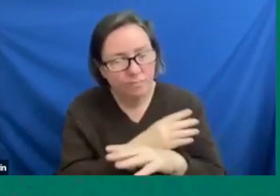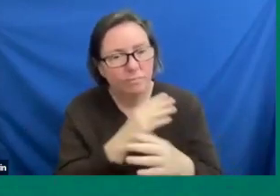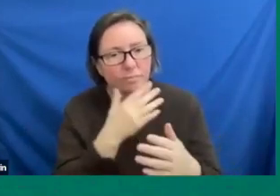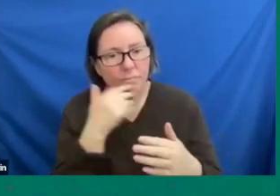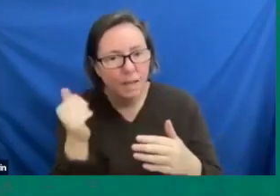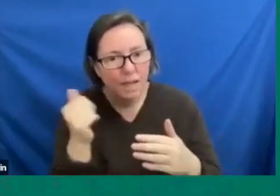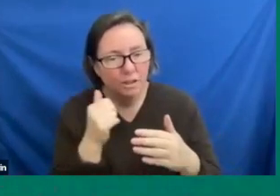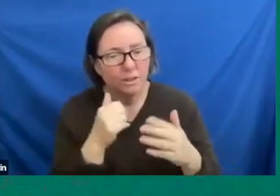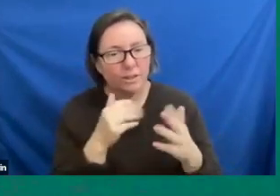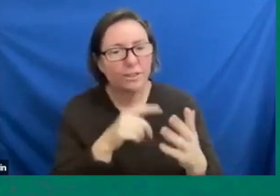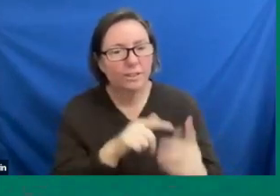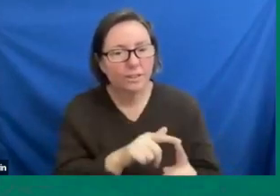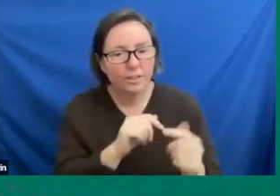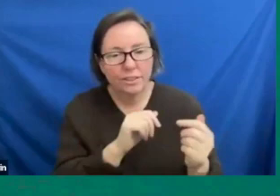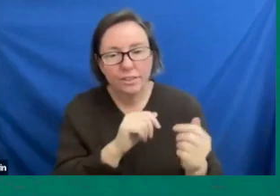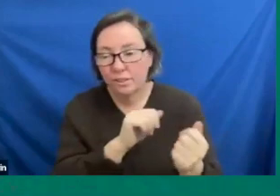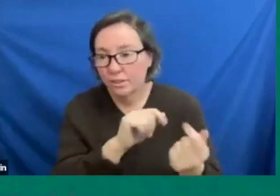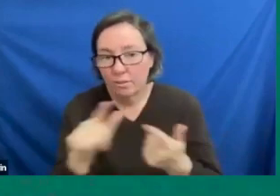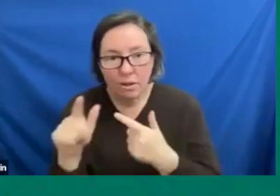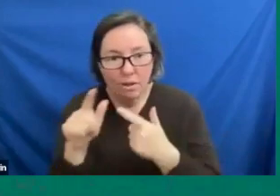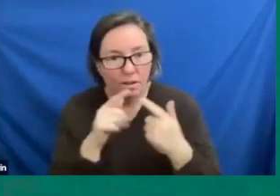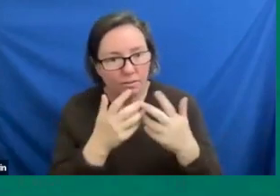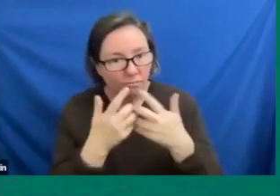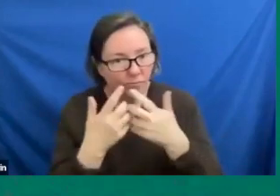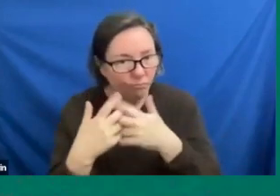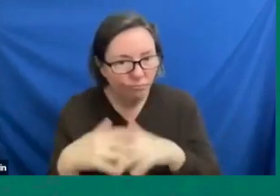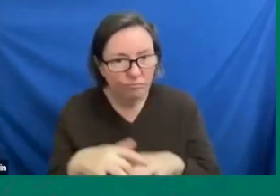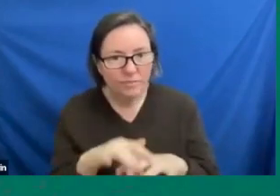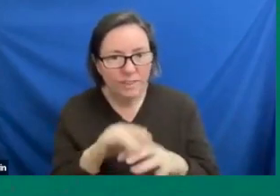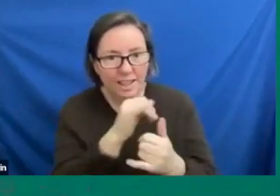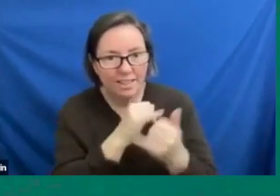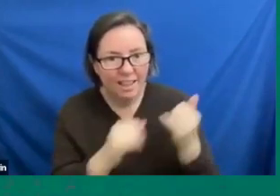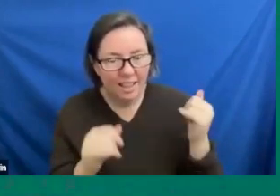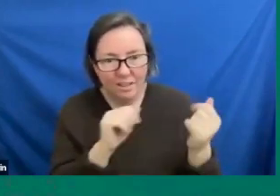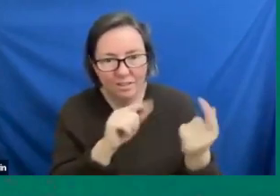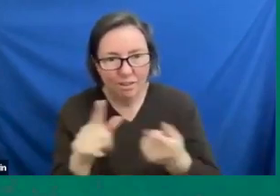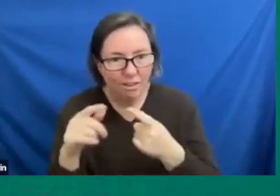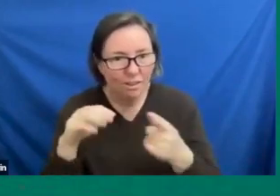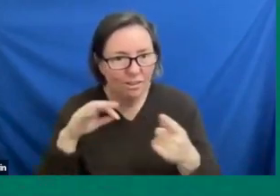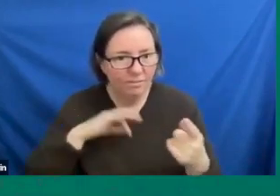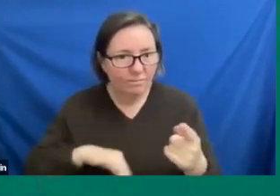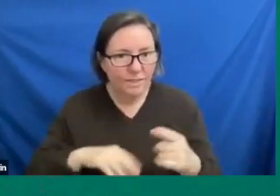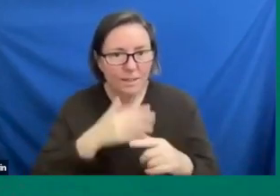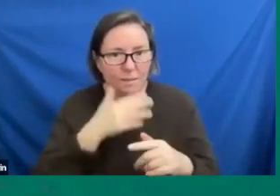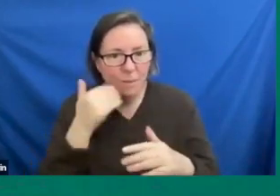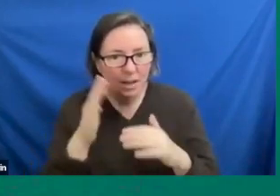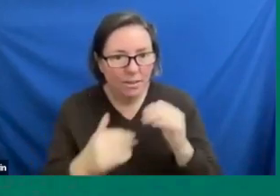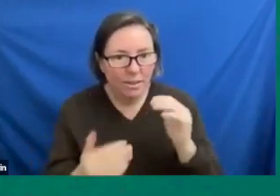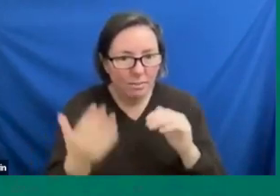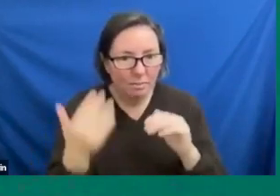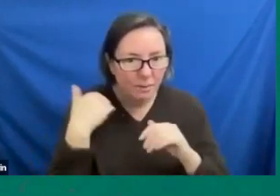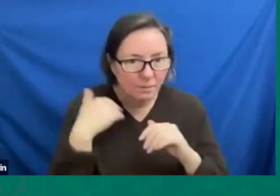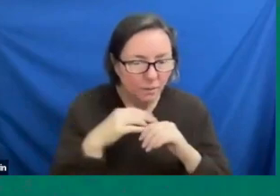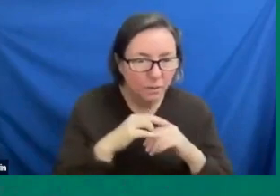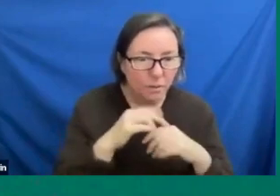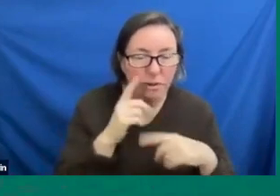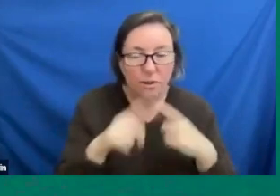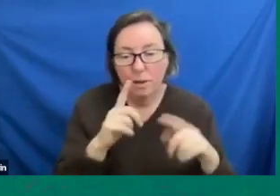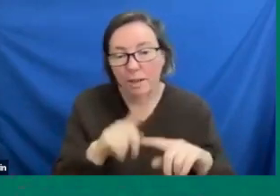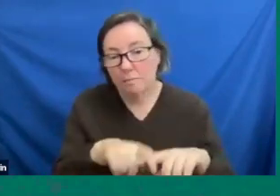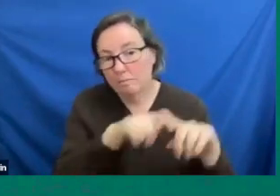of it, all the planes land. Everyone's better off than they were when everyone's lives were disrupted in